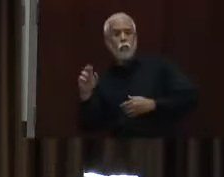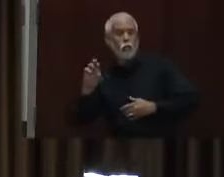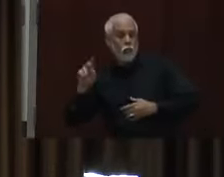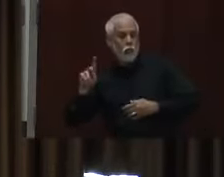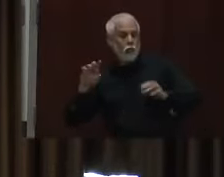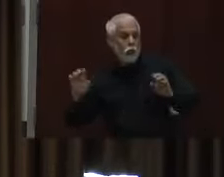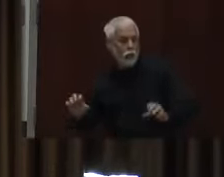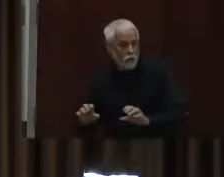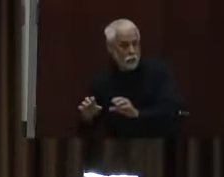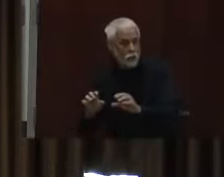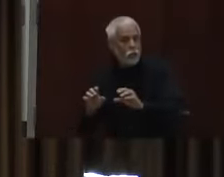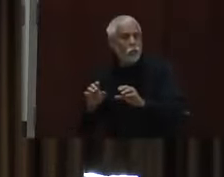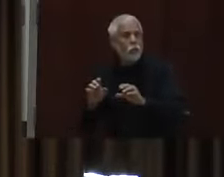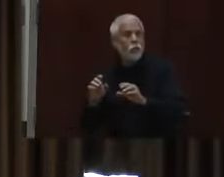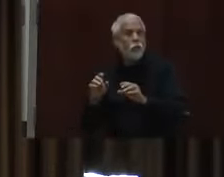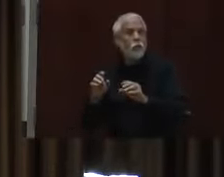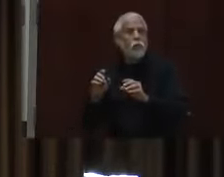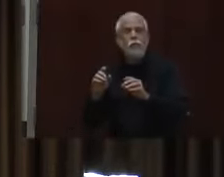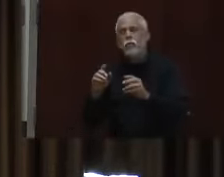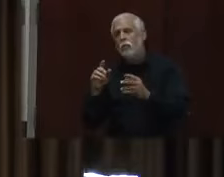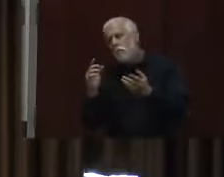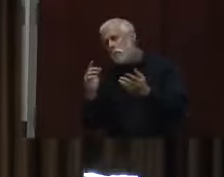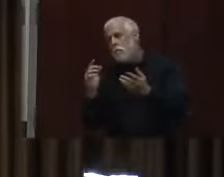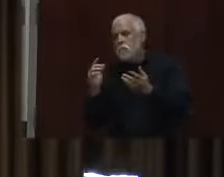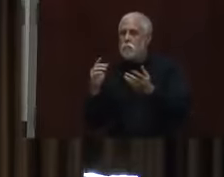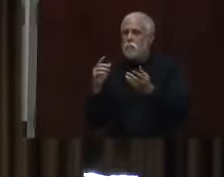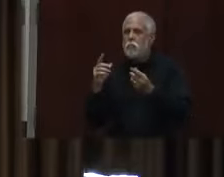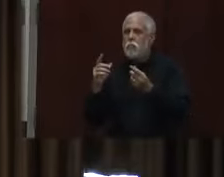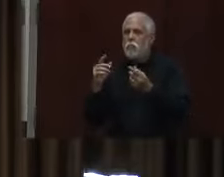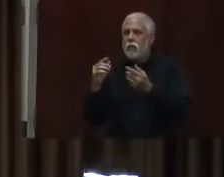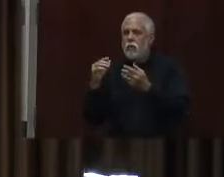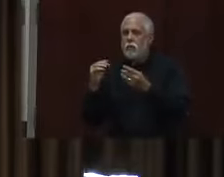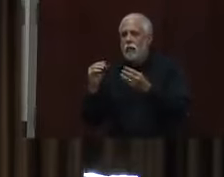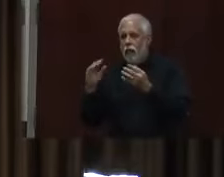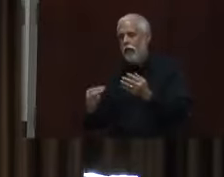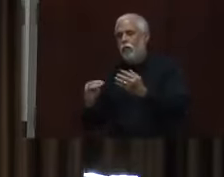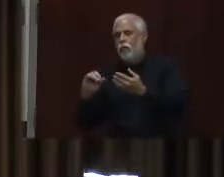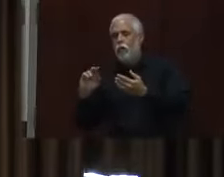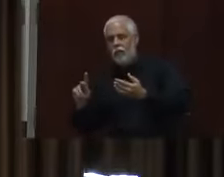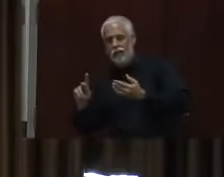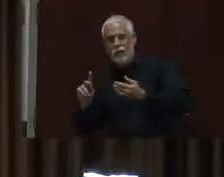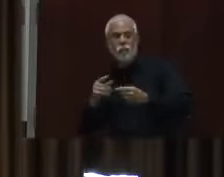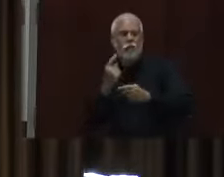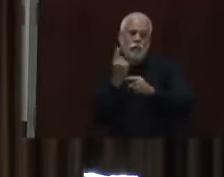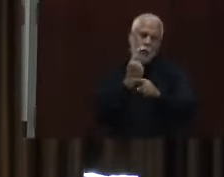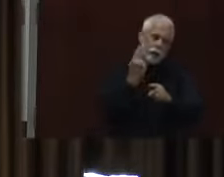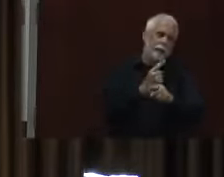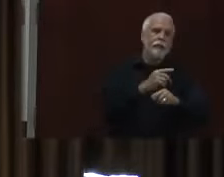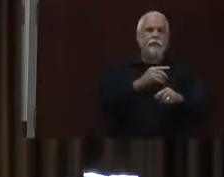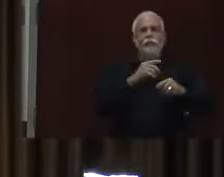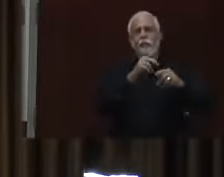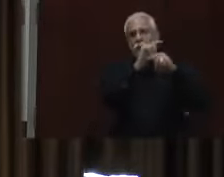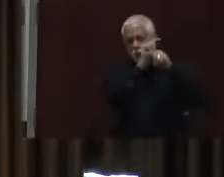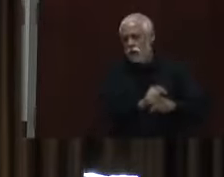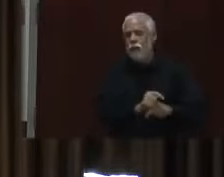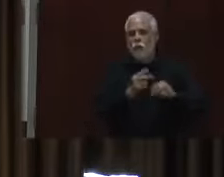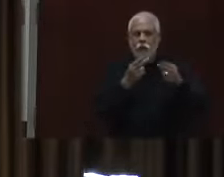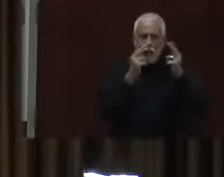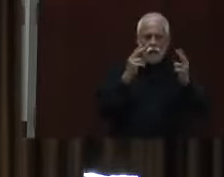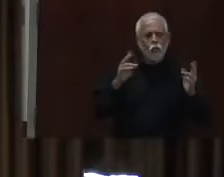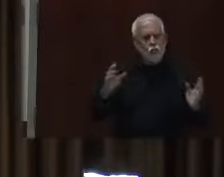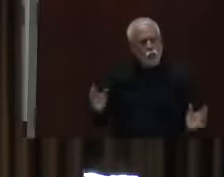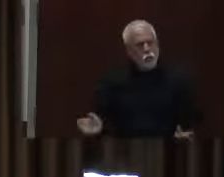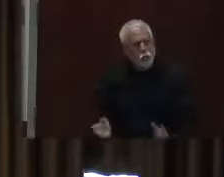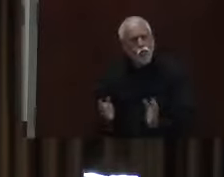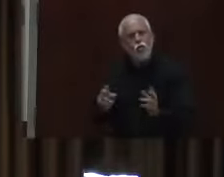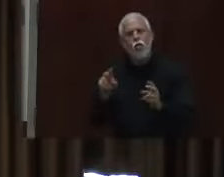activities or activities that have less risk than traditional Halloween. And so we would encourage folks